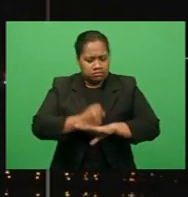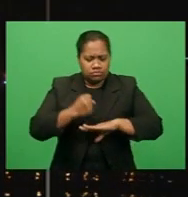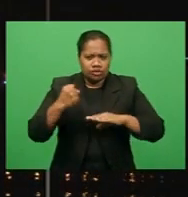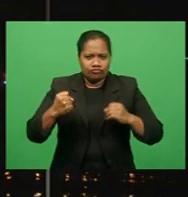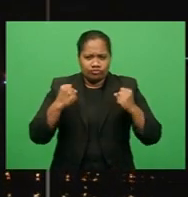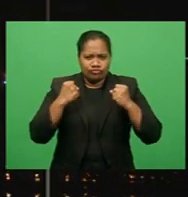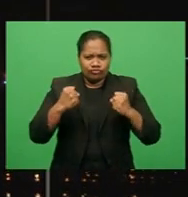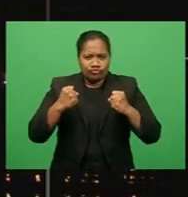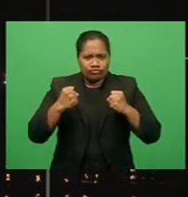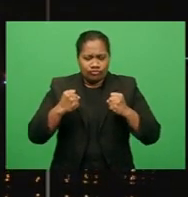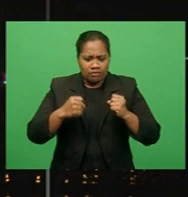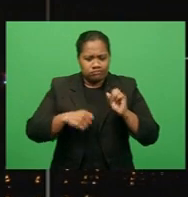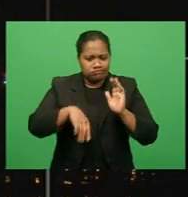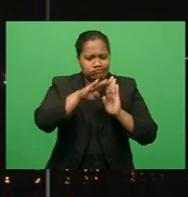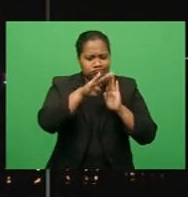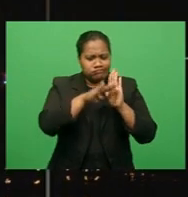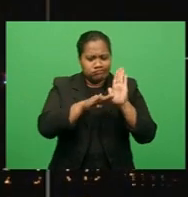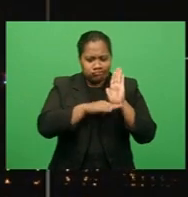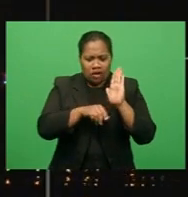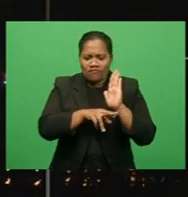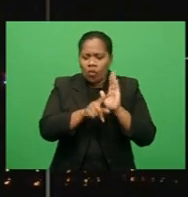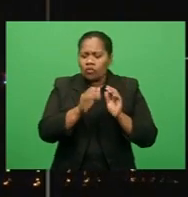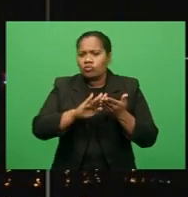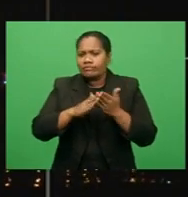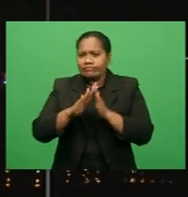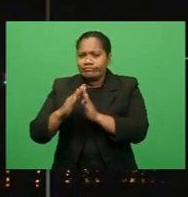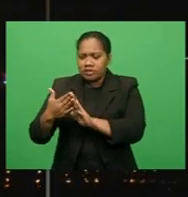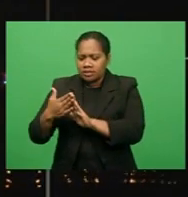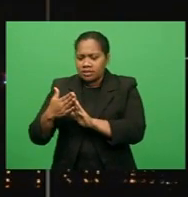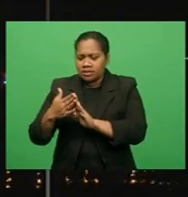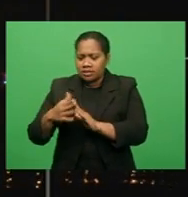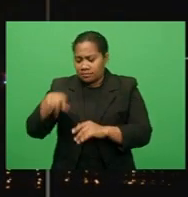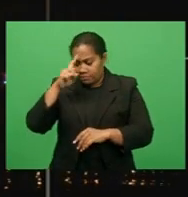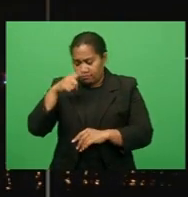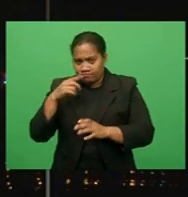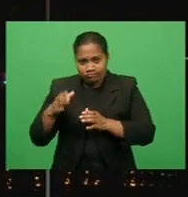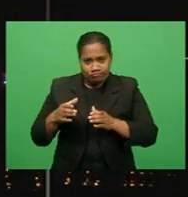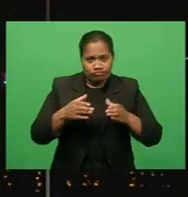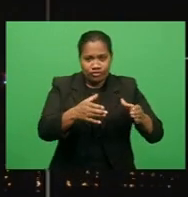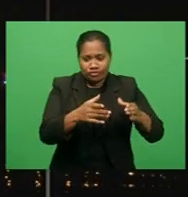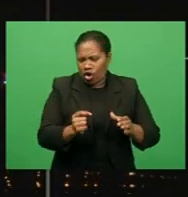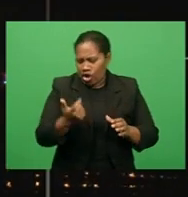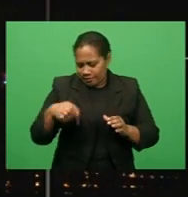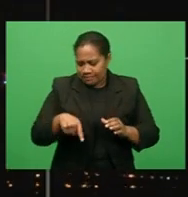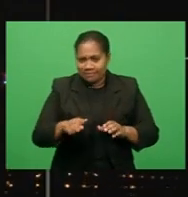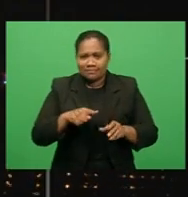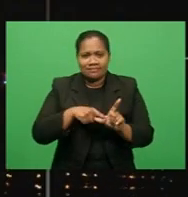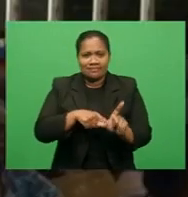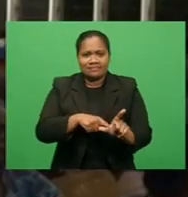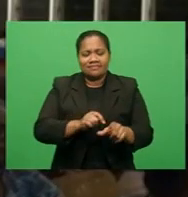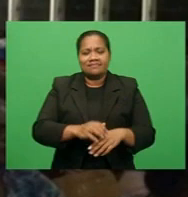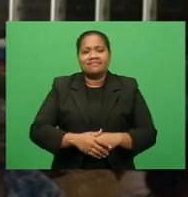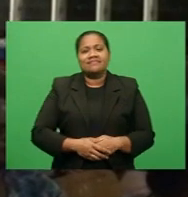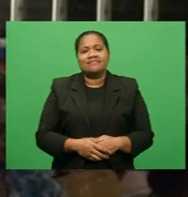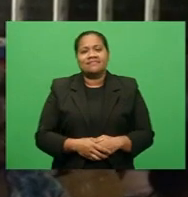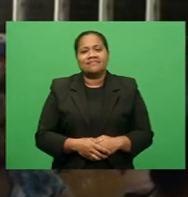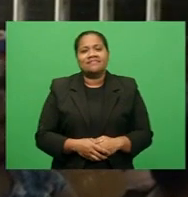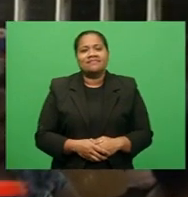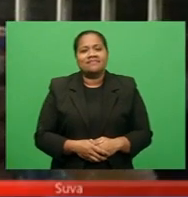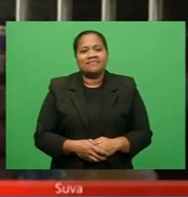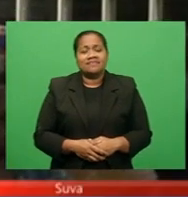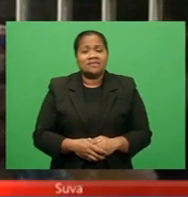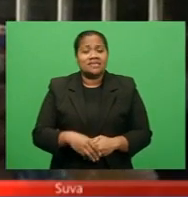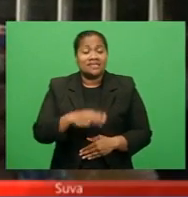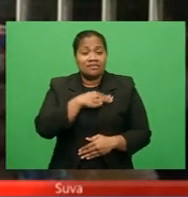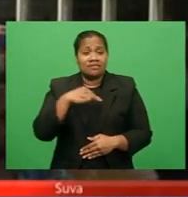strong measures to contain the community transmitted cases early in the year. Ritika Pratap reports. The Minister